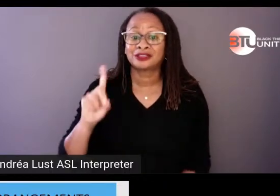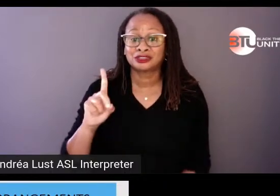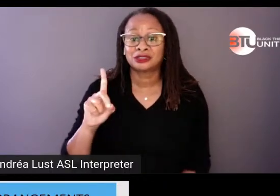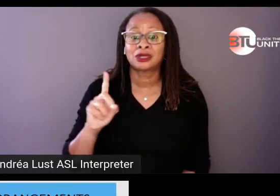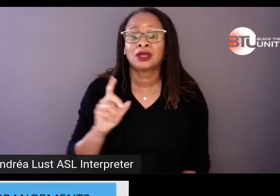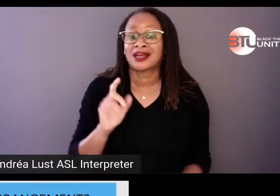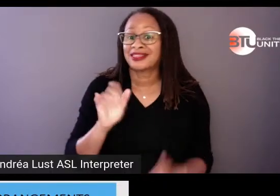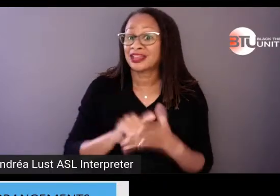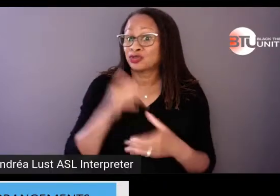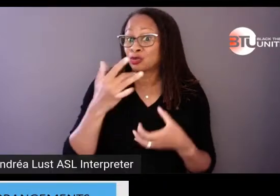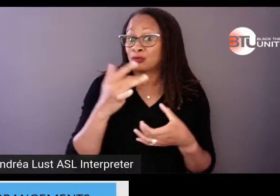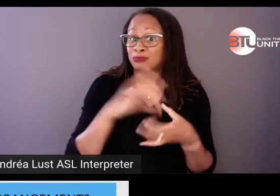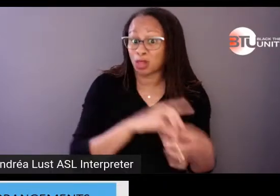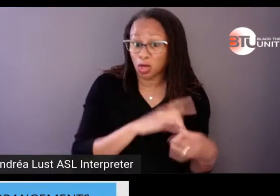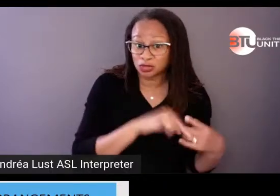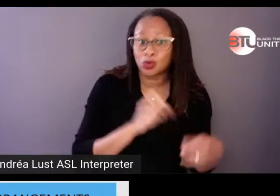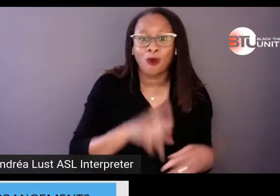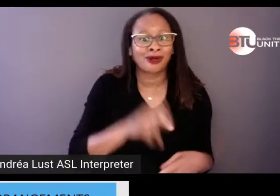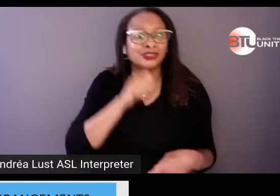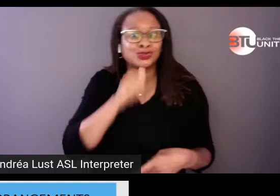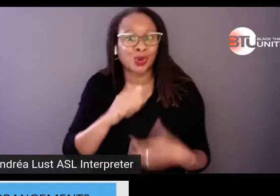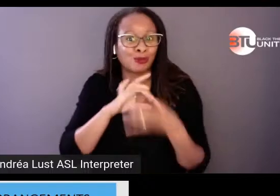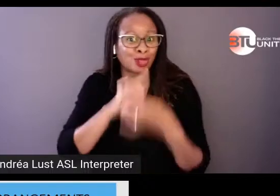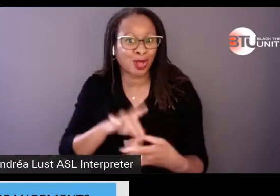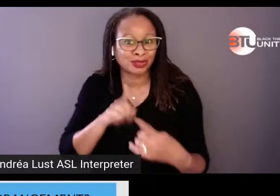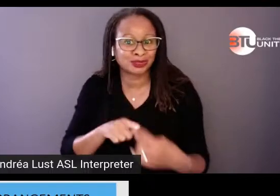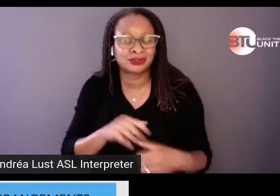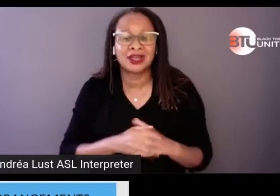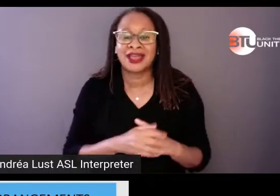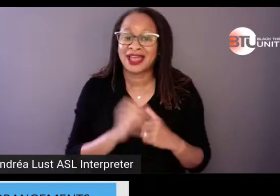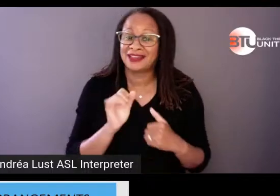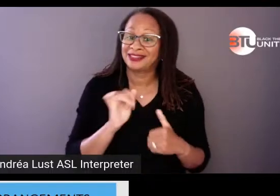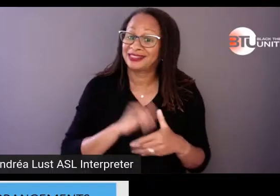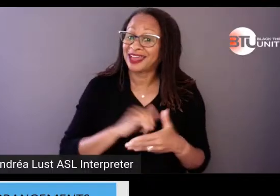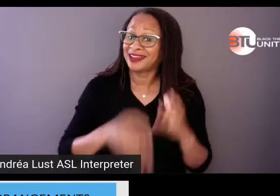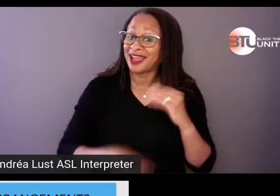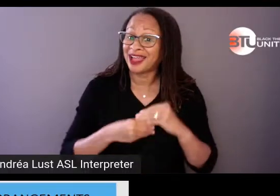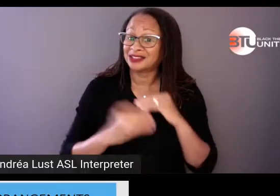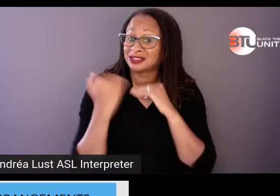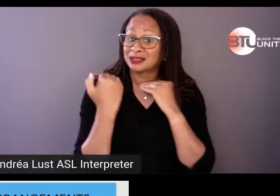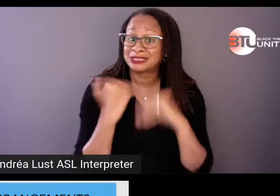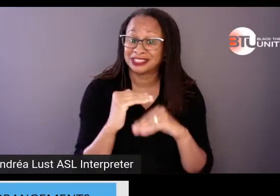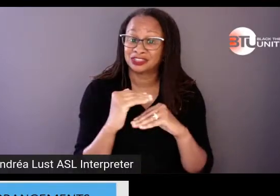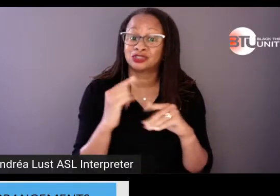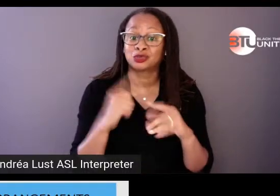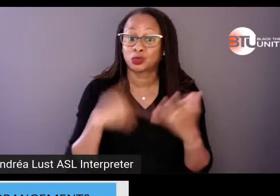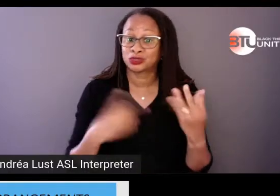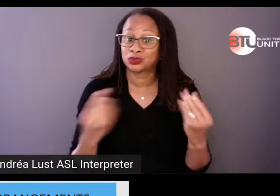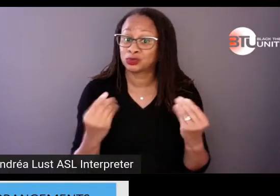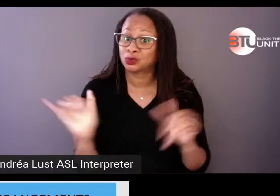don't belong to, and that places limitations on some of the things you do.